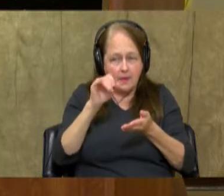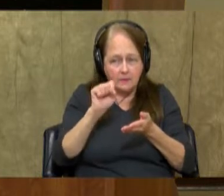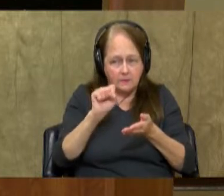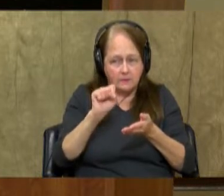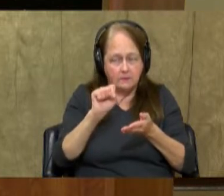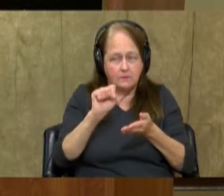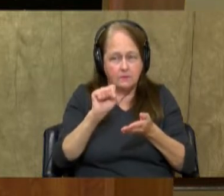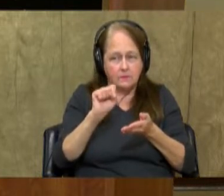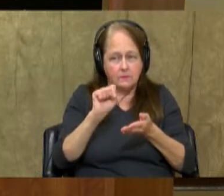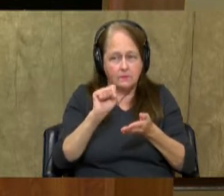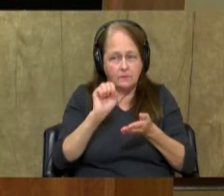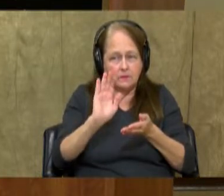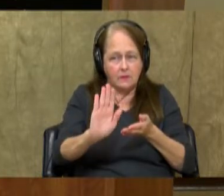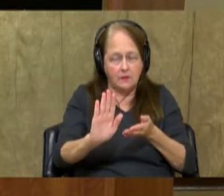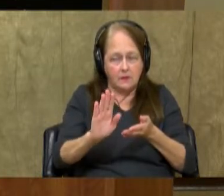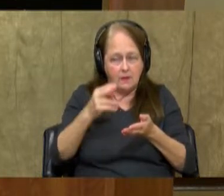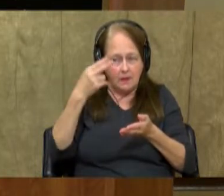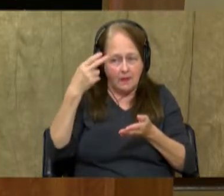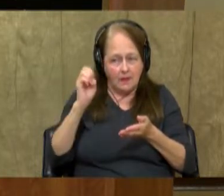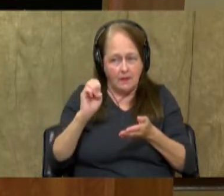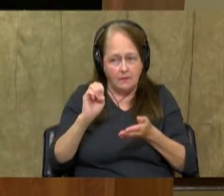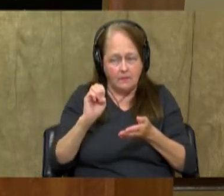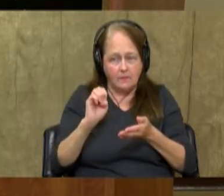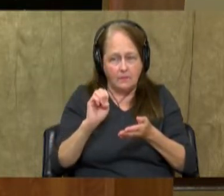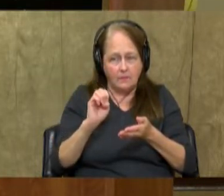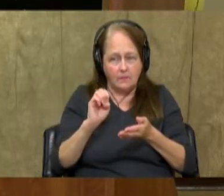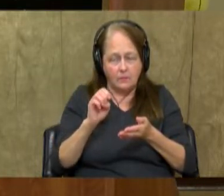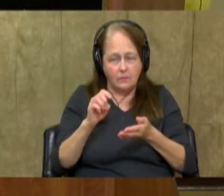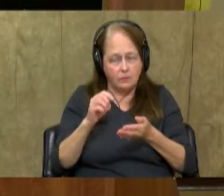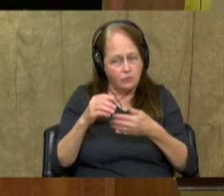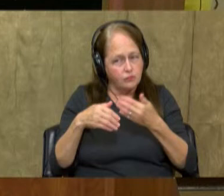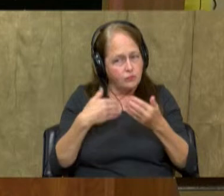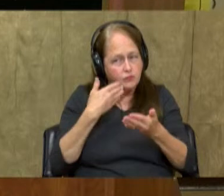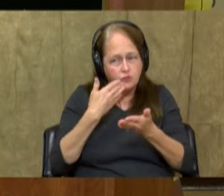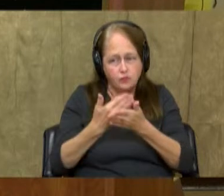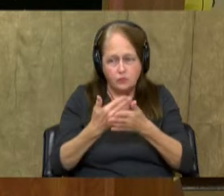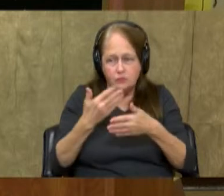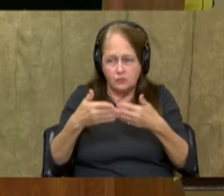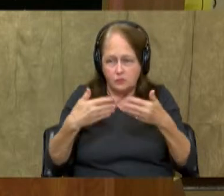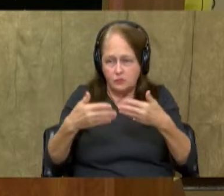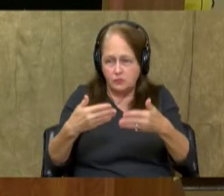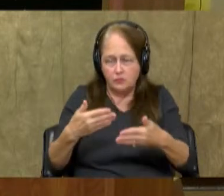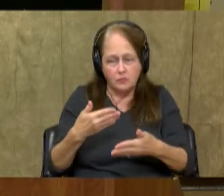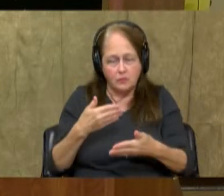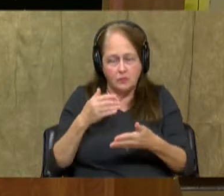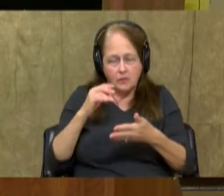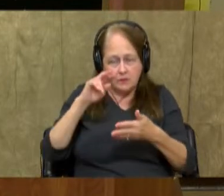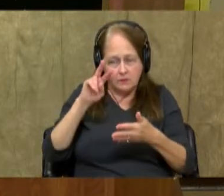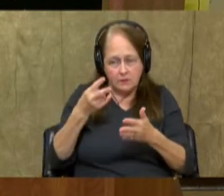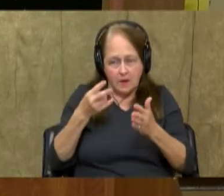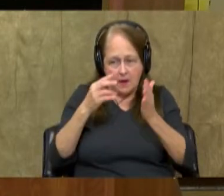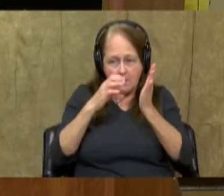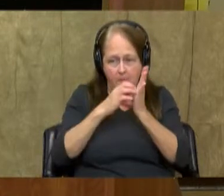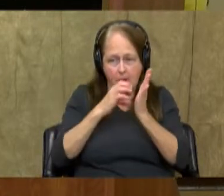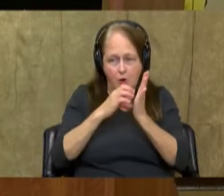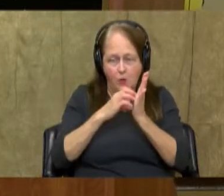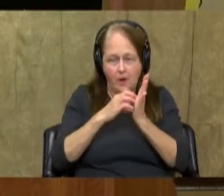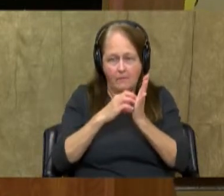as well as he. You're on a roll. Let's move on to the second paragraph.